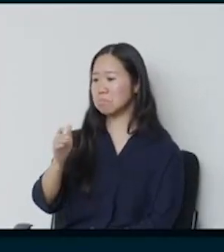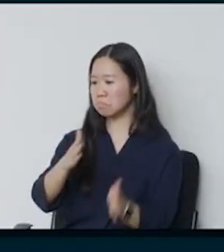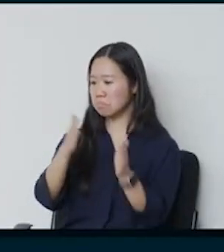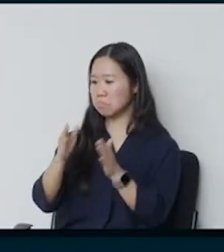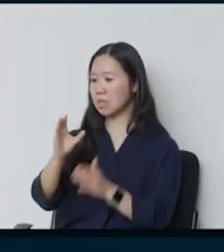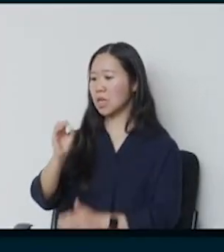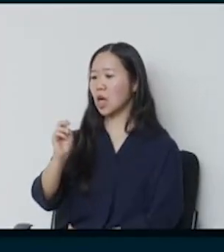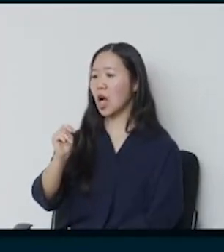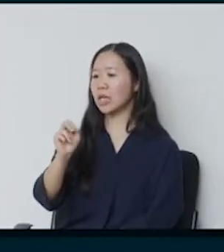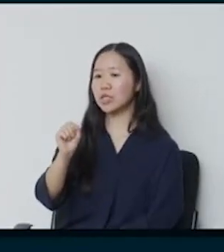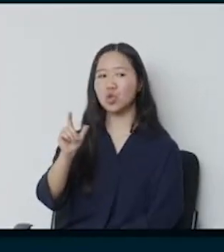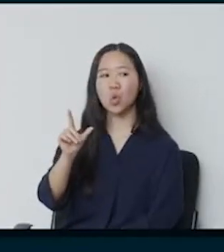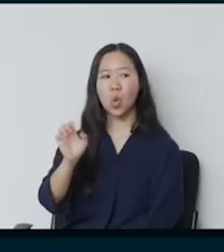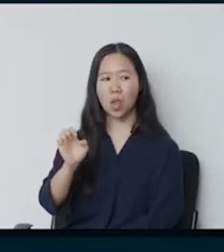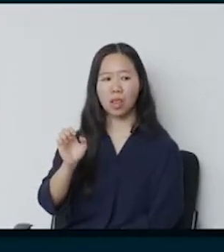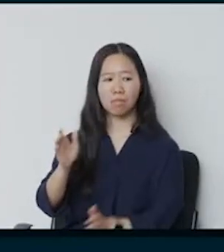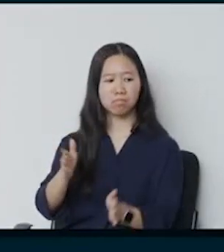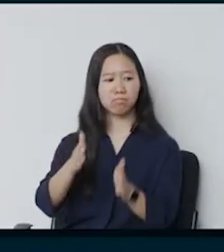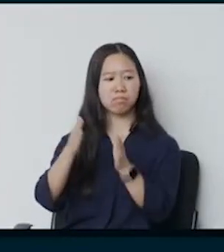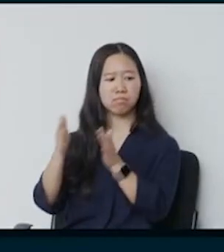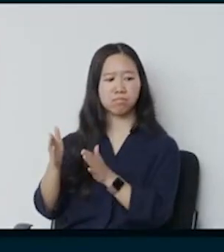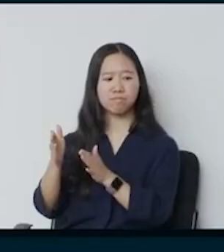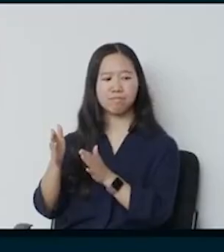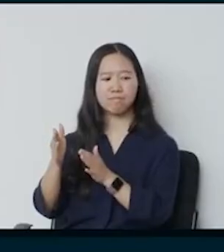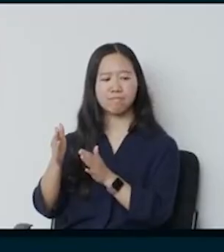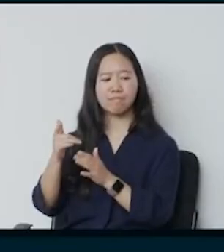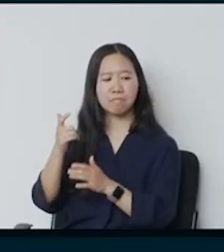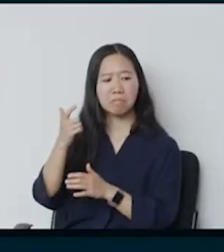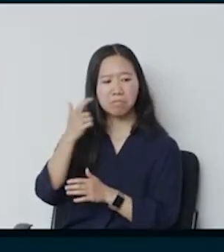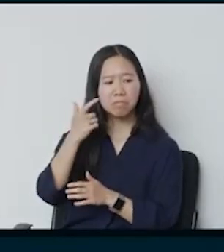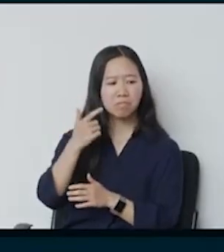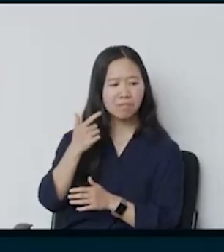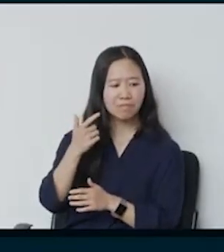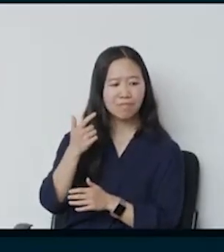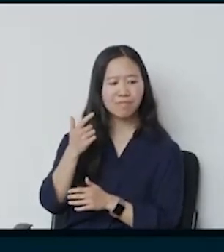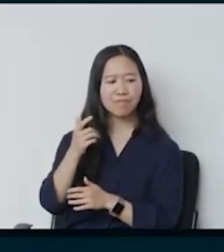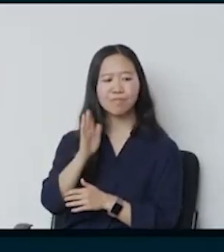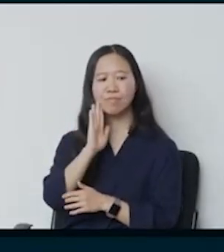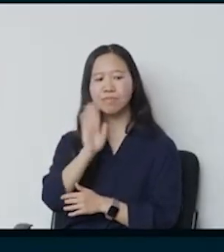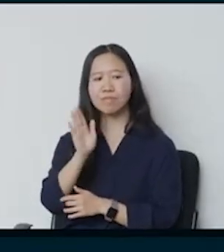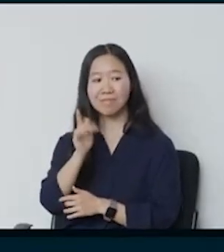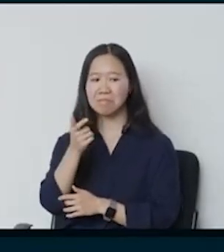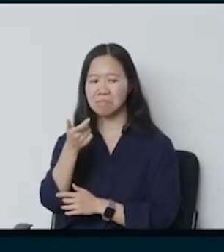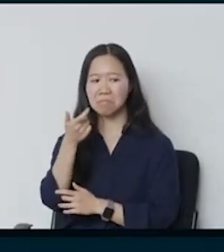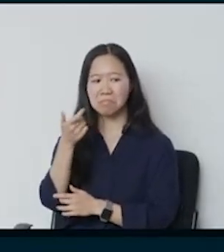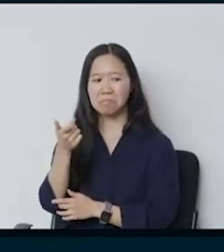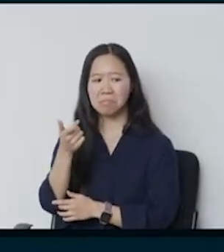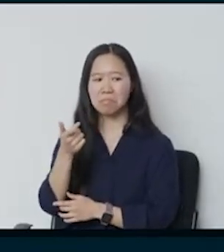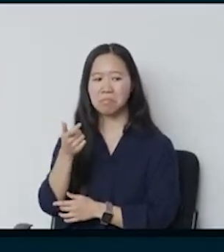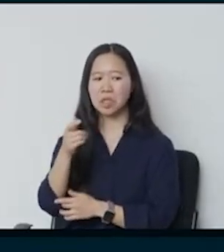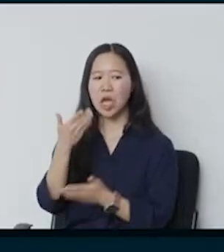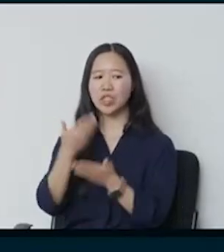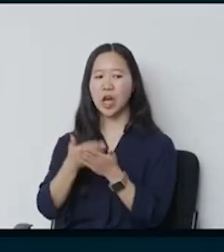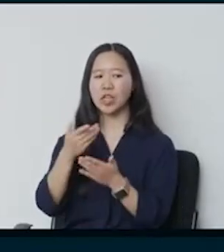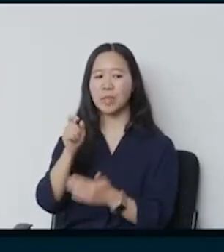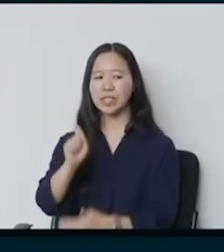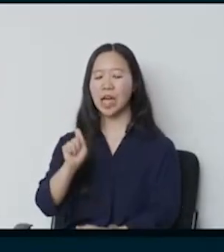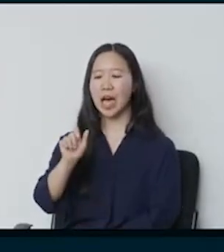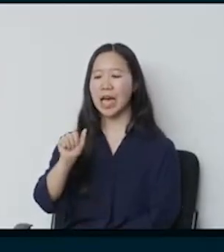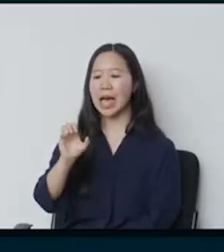expression. That's that little eyeball icon. And then the live expression you're going to watch is document.activeElement.